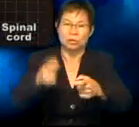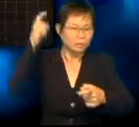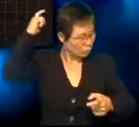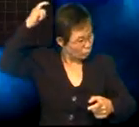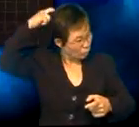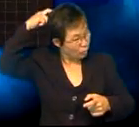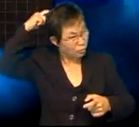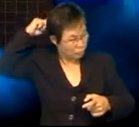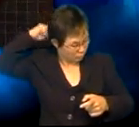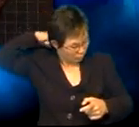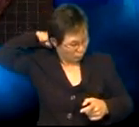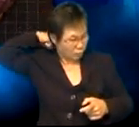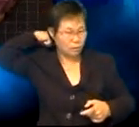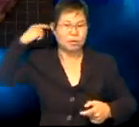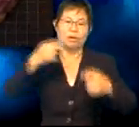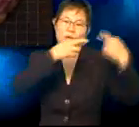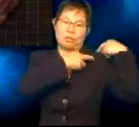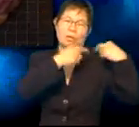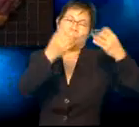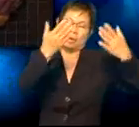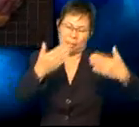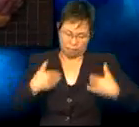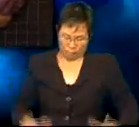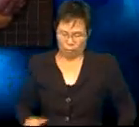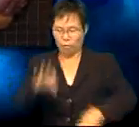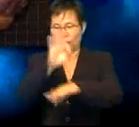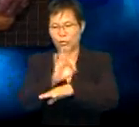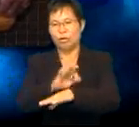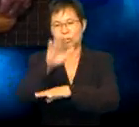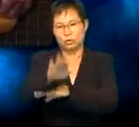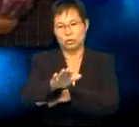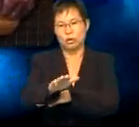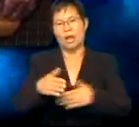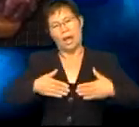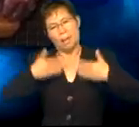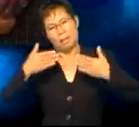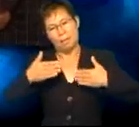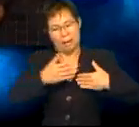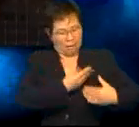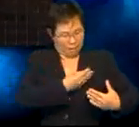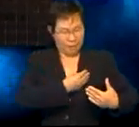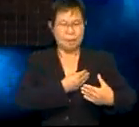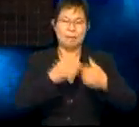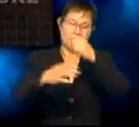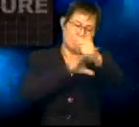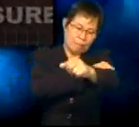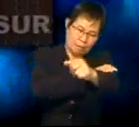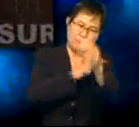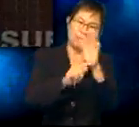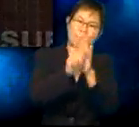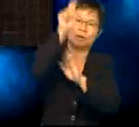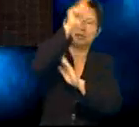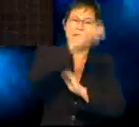spinal cord. It is responsible for many body functions such as your heartbeat, blood pressure,